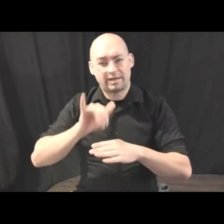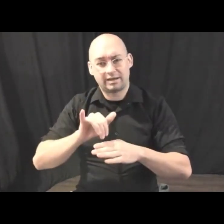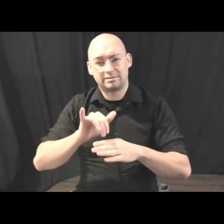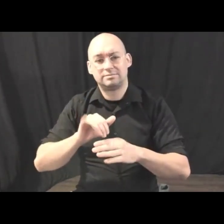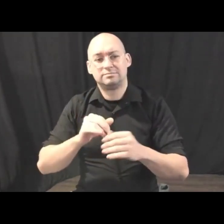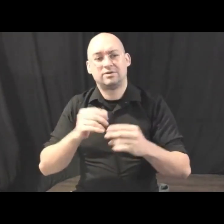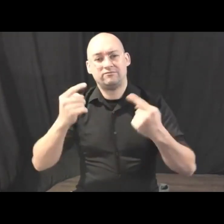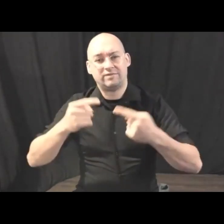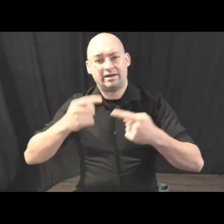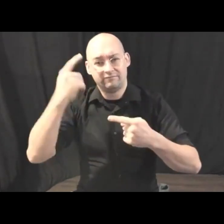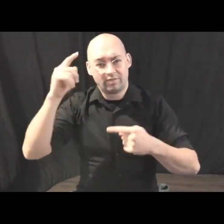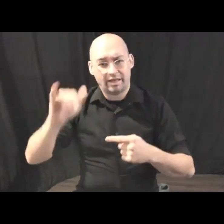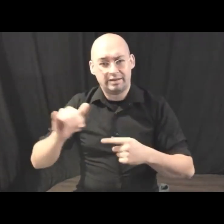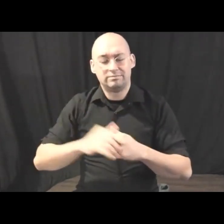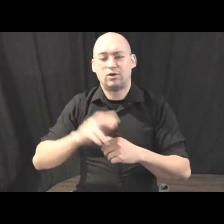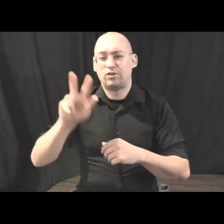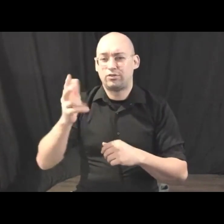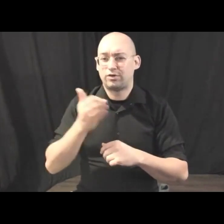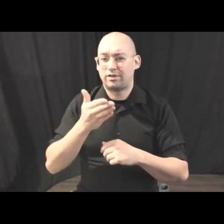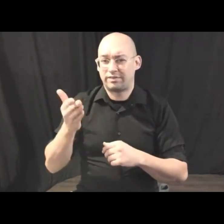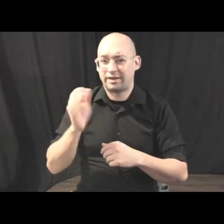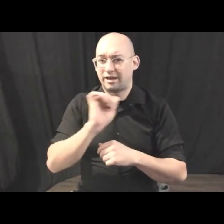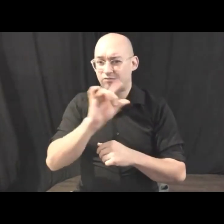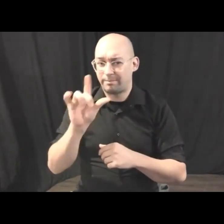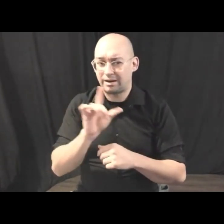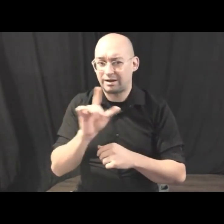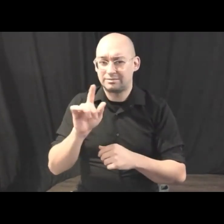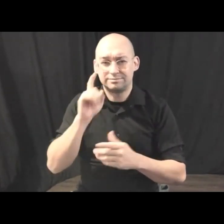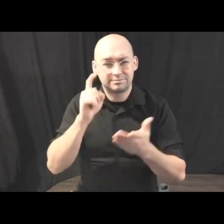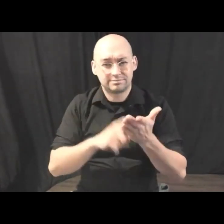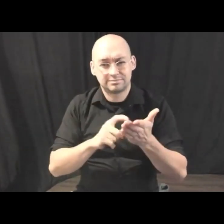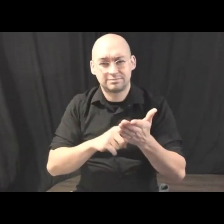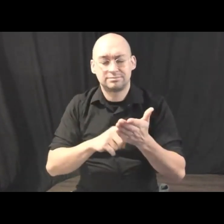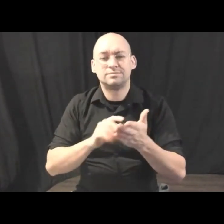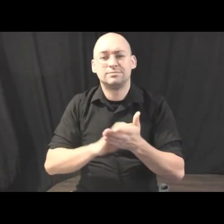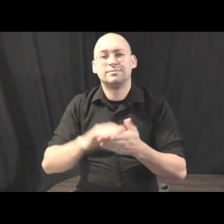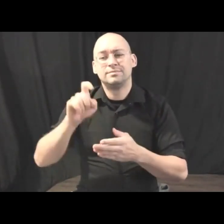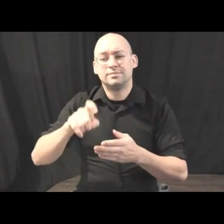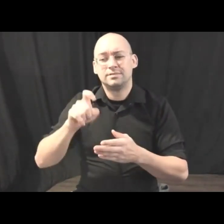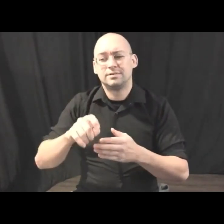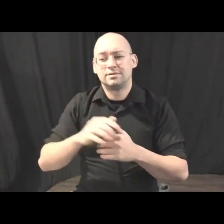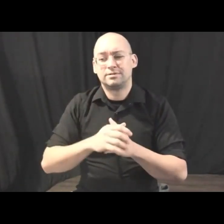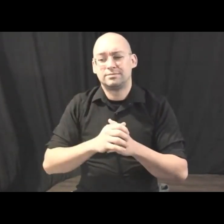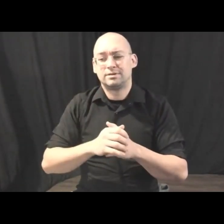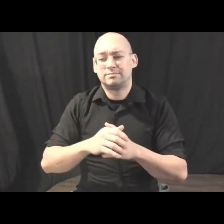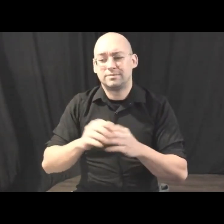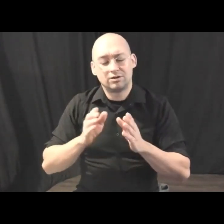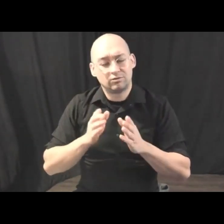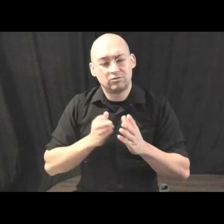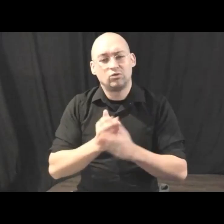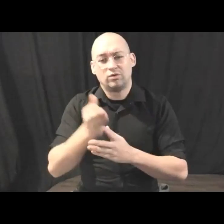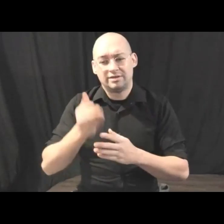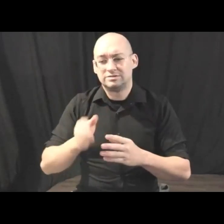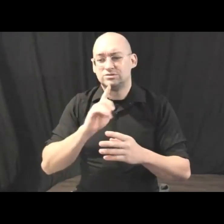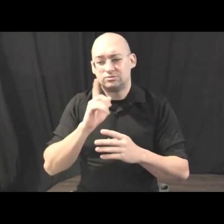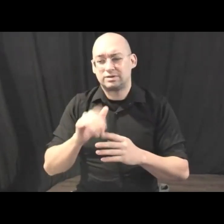that. And then the third thing I think that everyone's touched on is we need to stay in community to get through this. This is something.